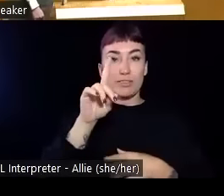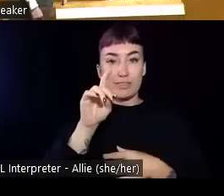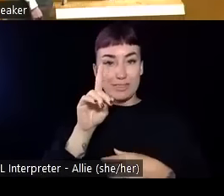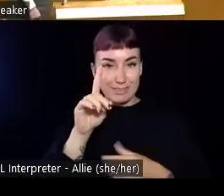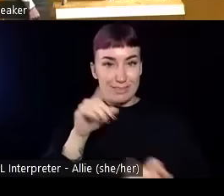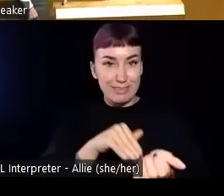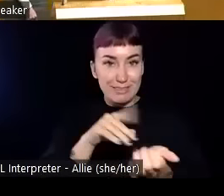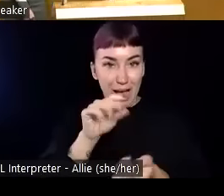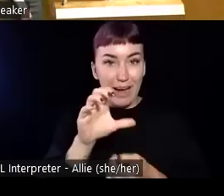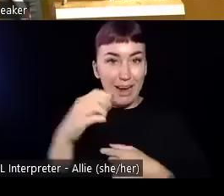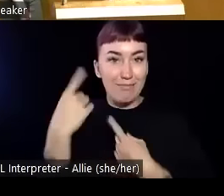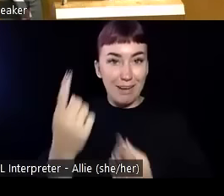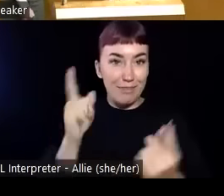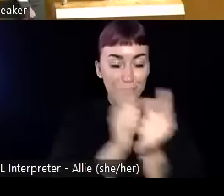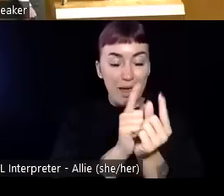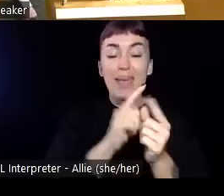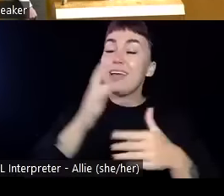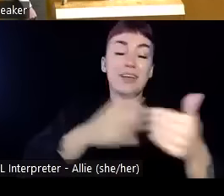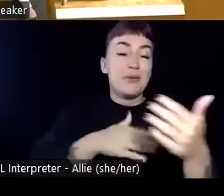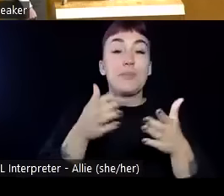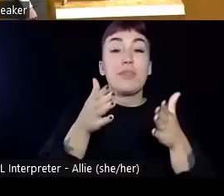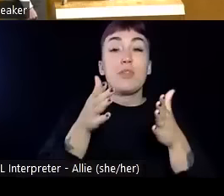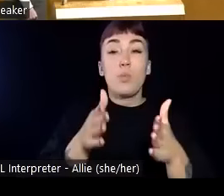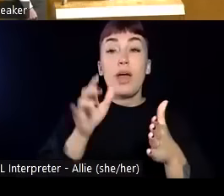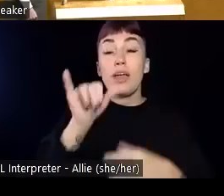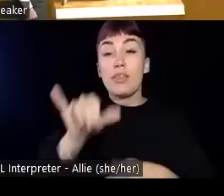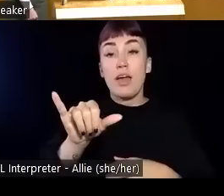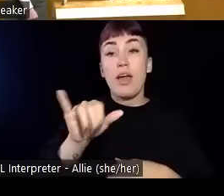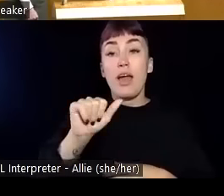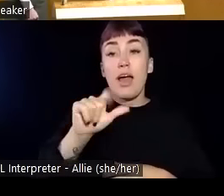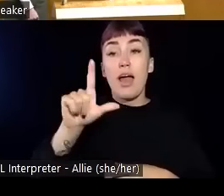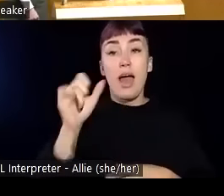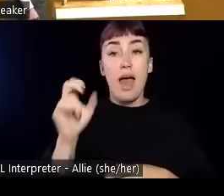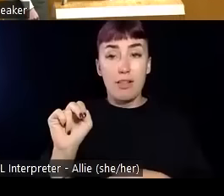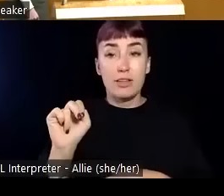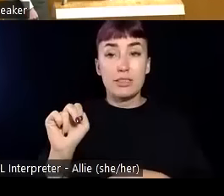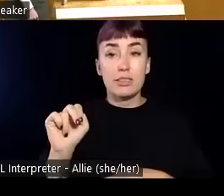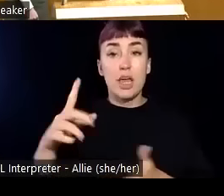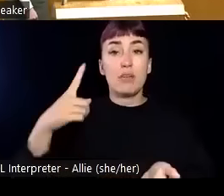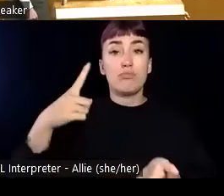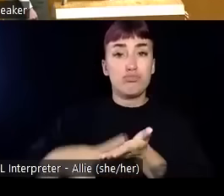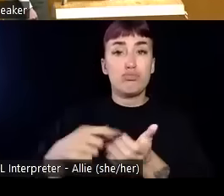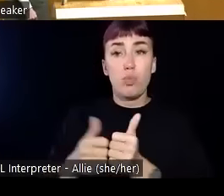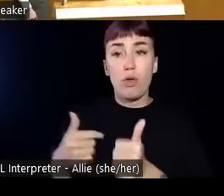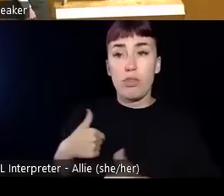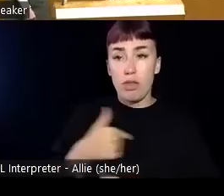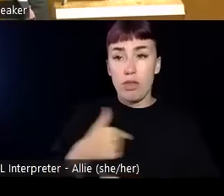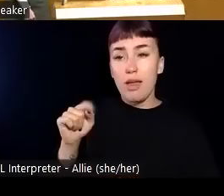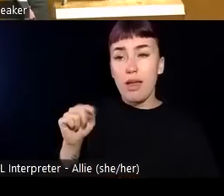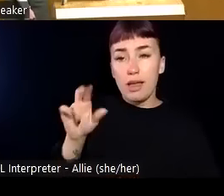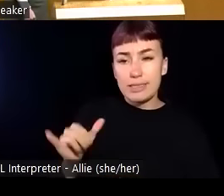And so the way that Allison talked to us, and it was Terry and me